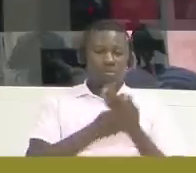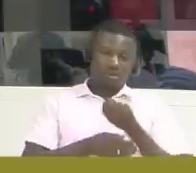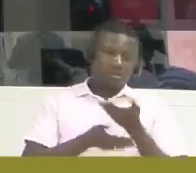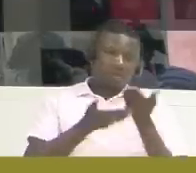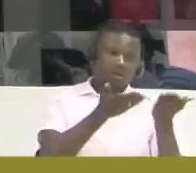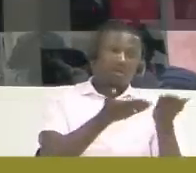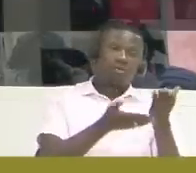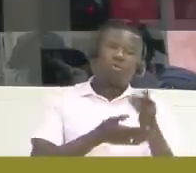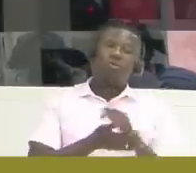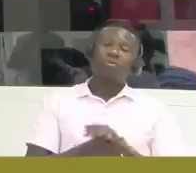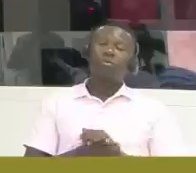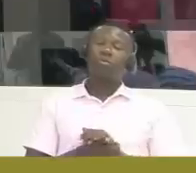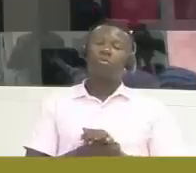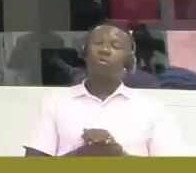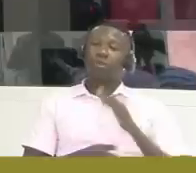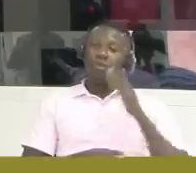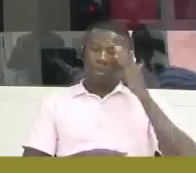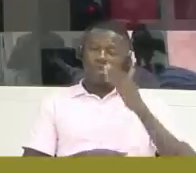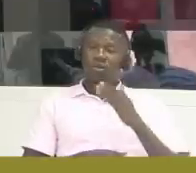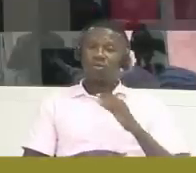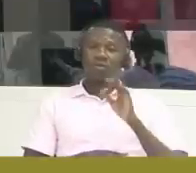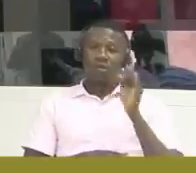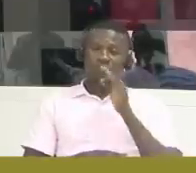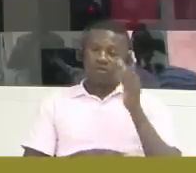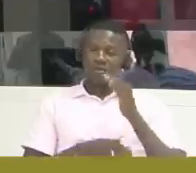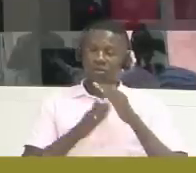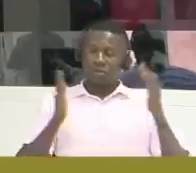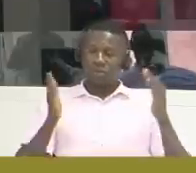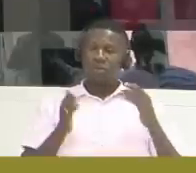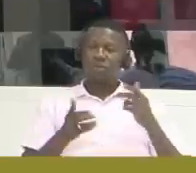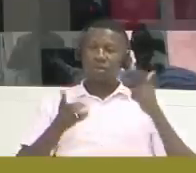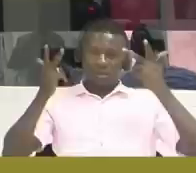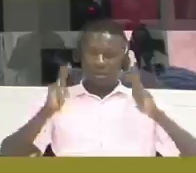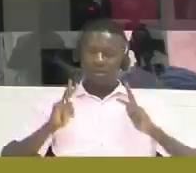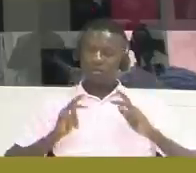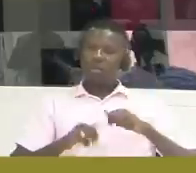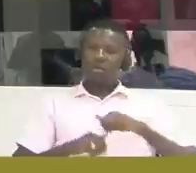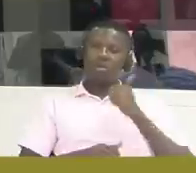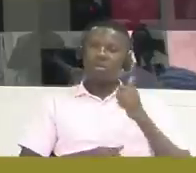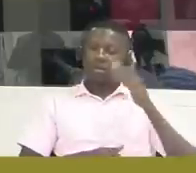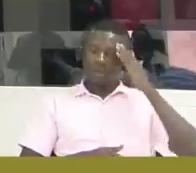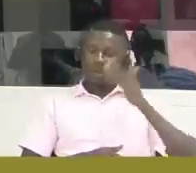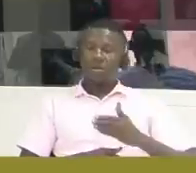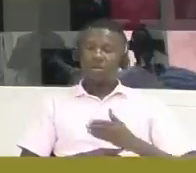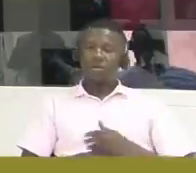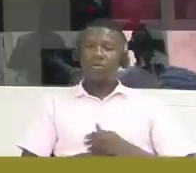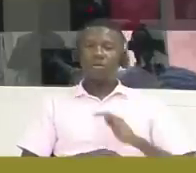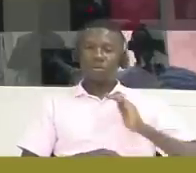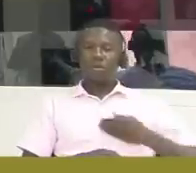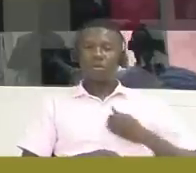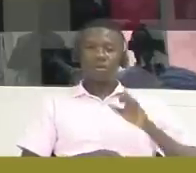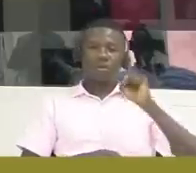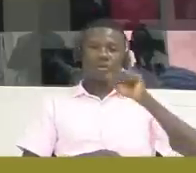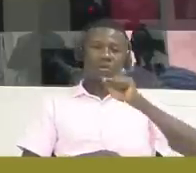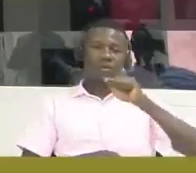Thank you very much, my counsel, and thank you very much, Ms. Masane.